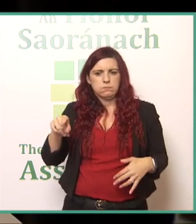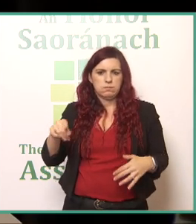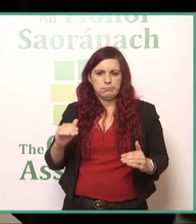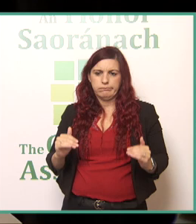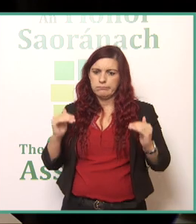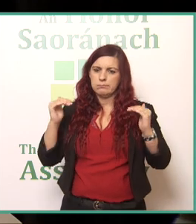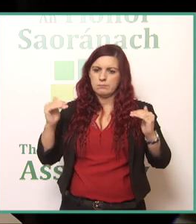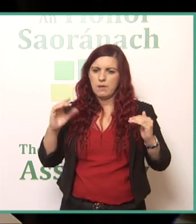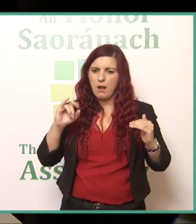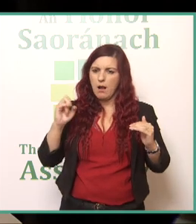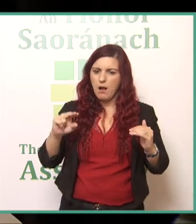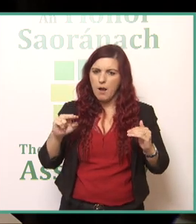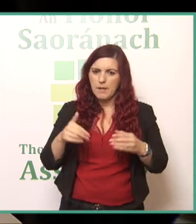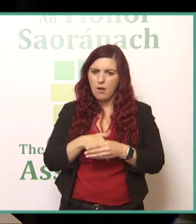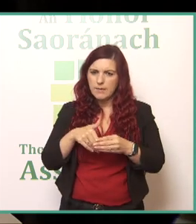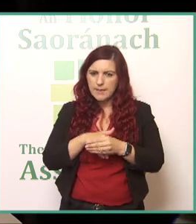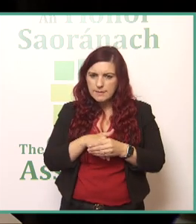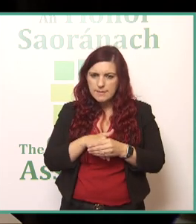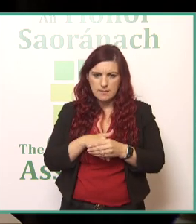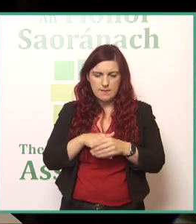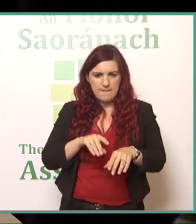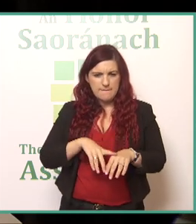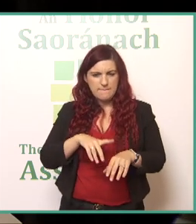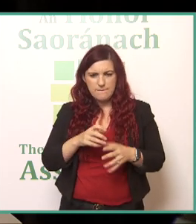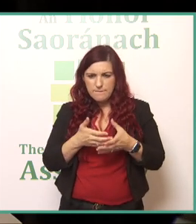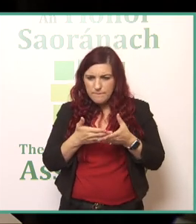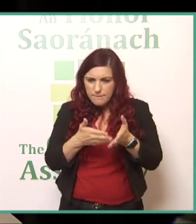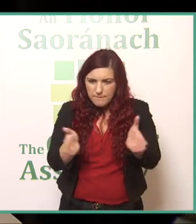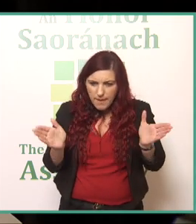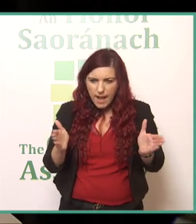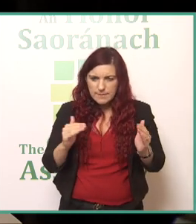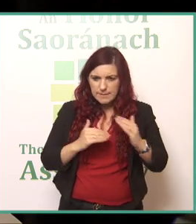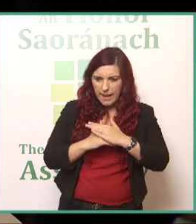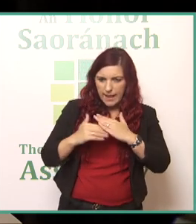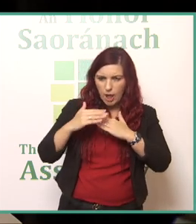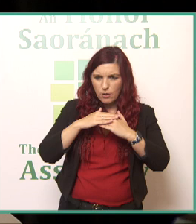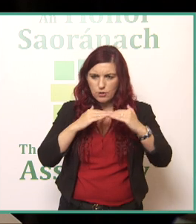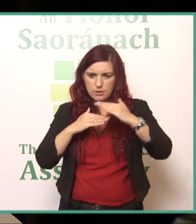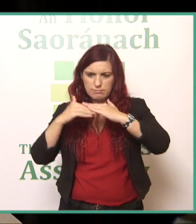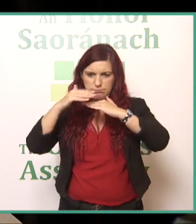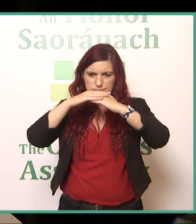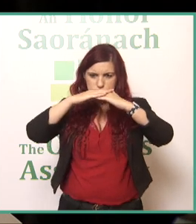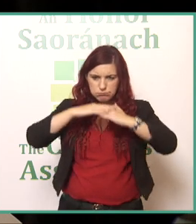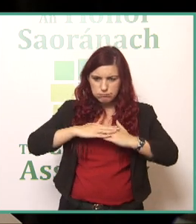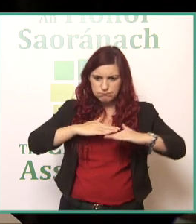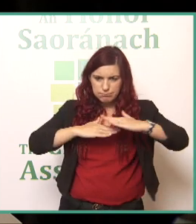high carbon content. It's, you know, vast layers of it develop over time to form a peat land.